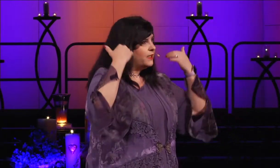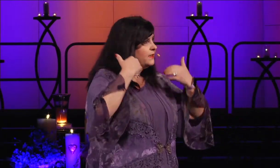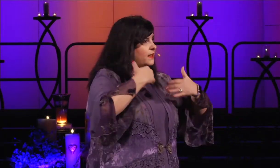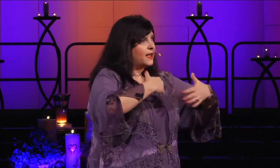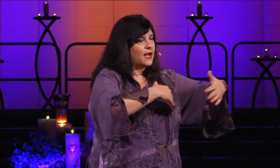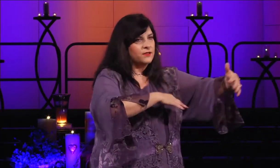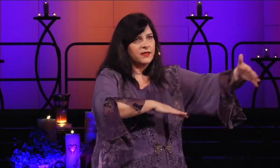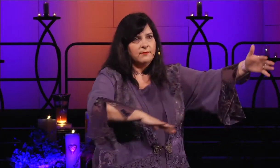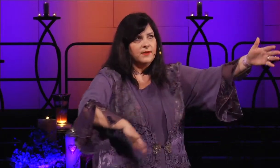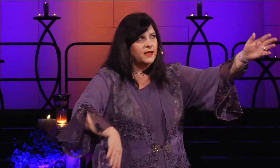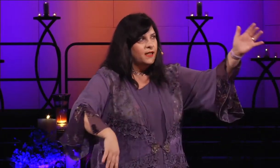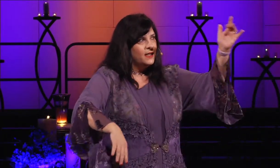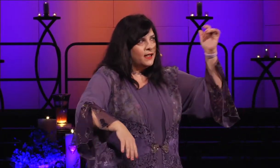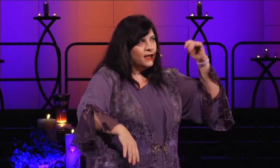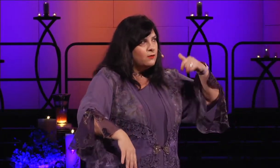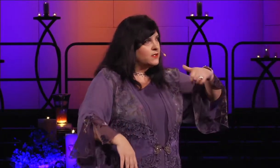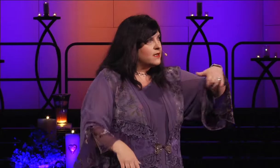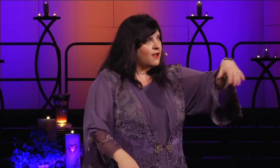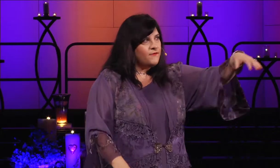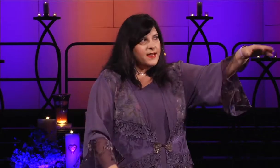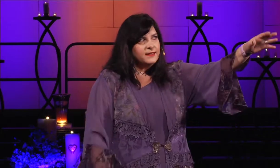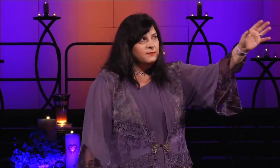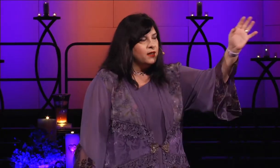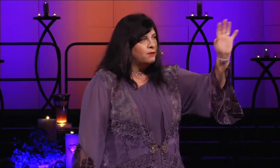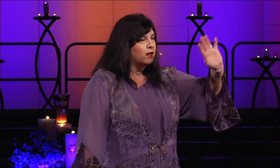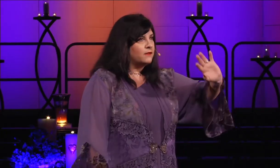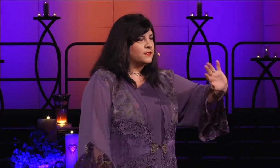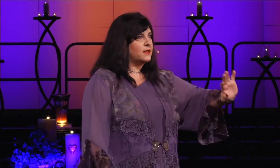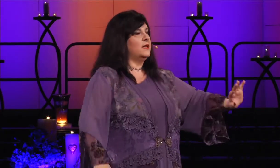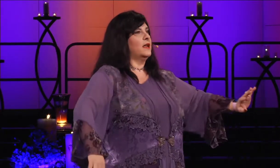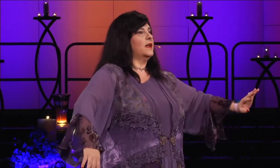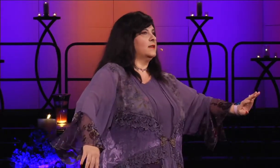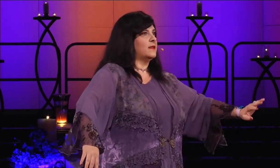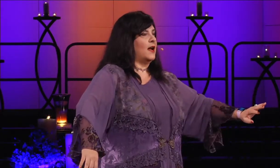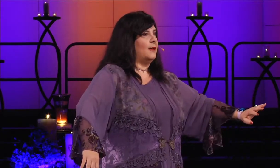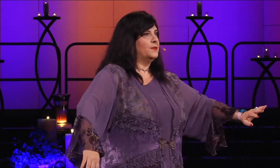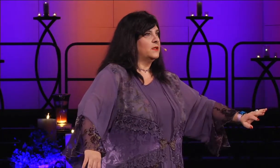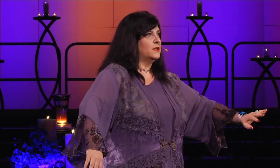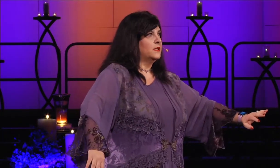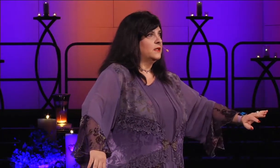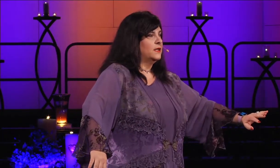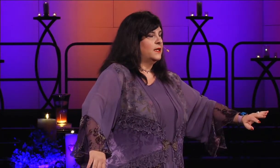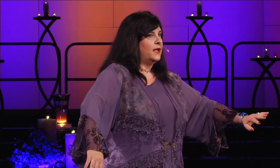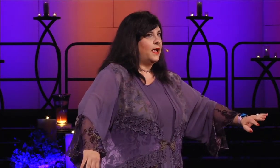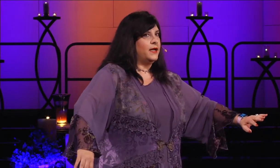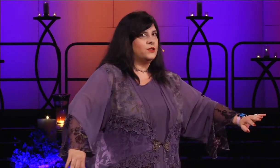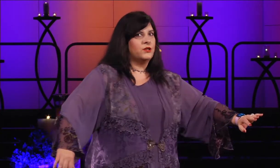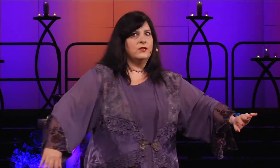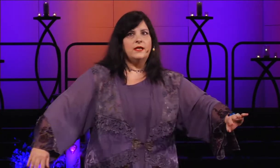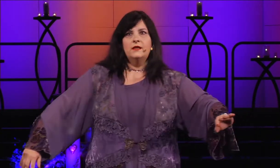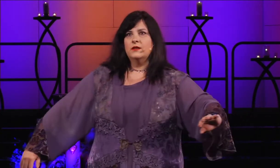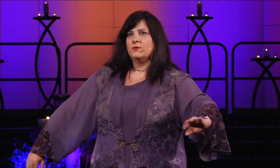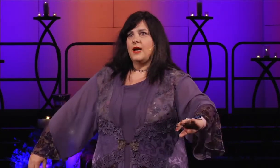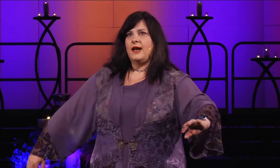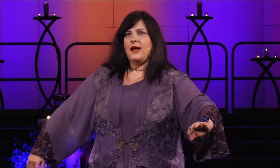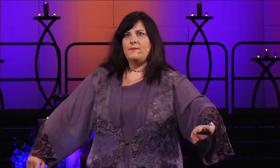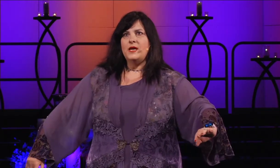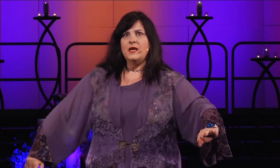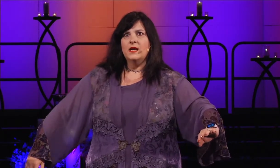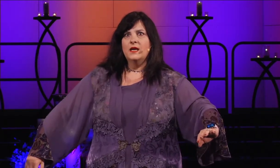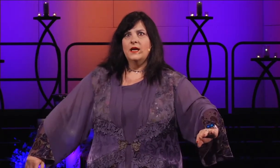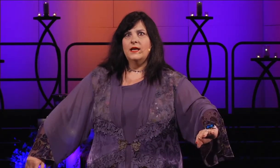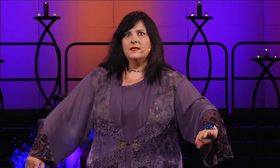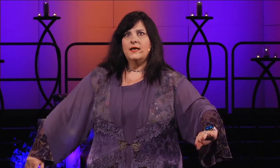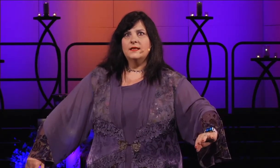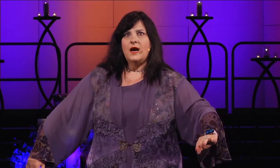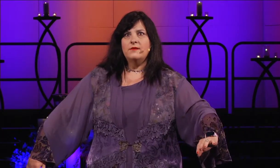started breathing it out to him. And he was not facing me, but all of a sudden he kind of stopped, and he turned and he looked right at